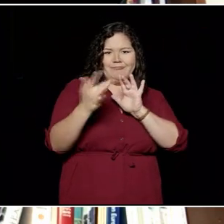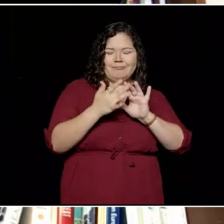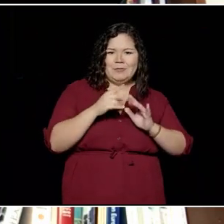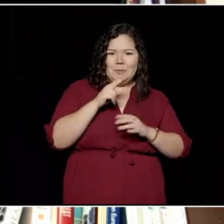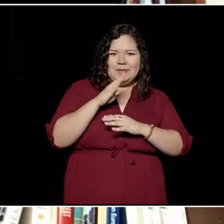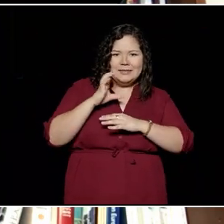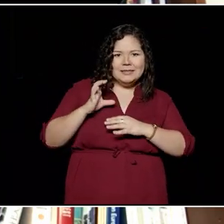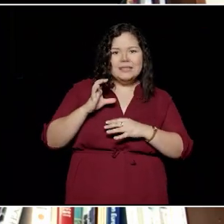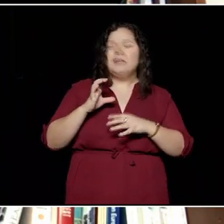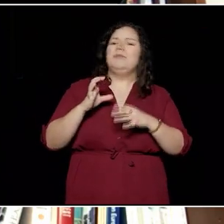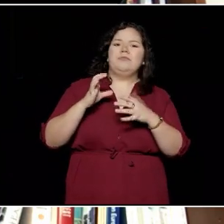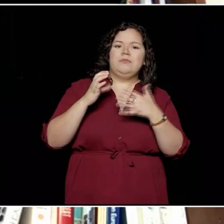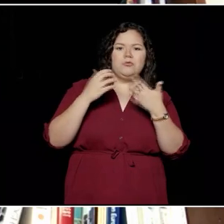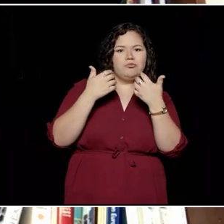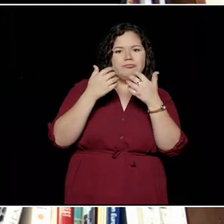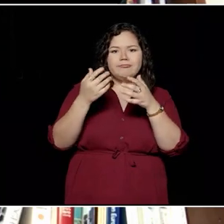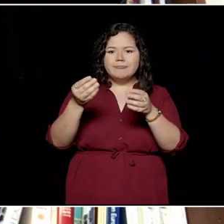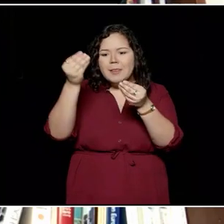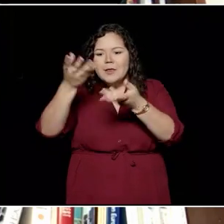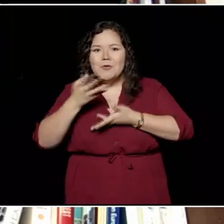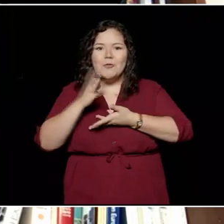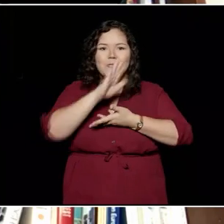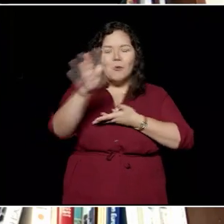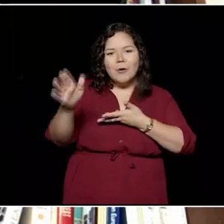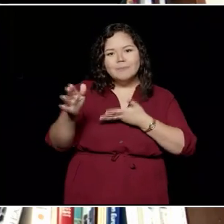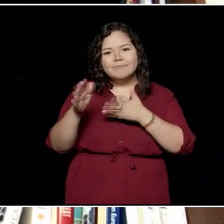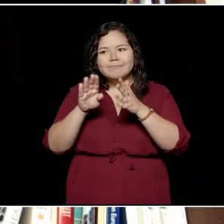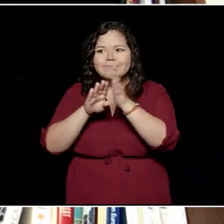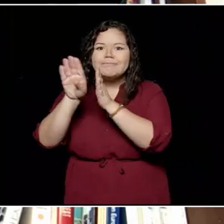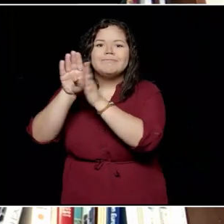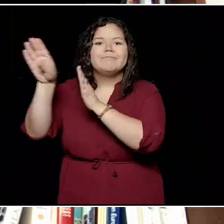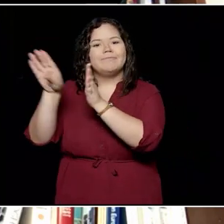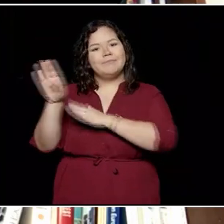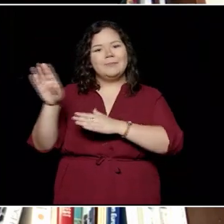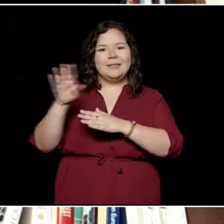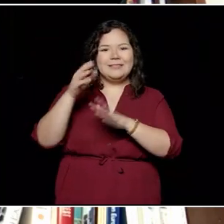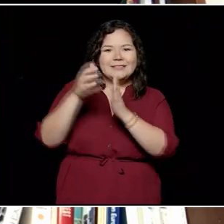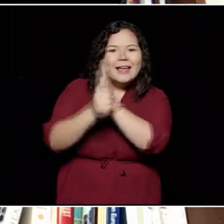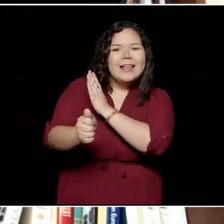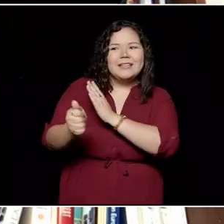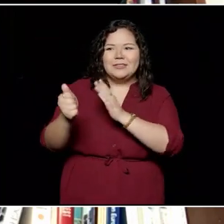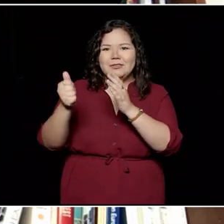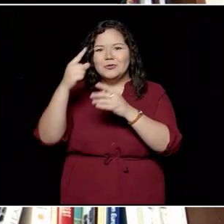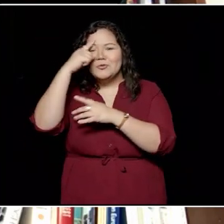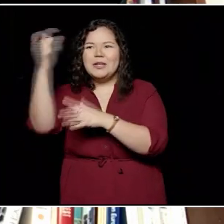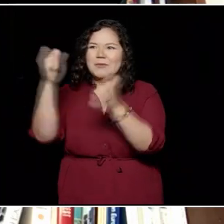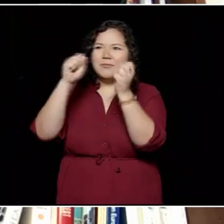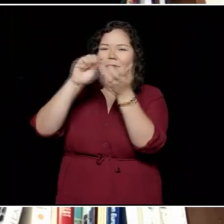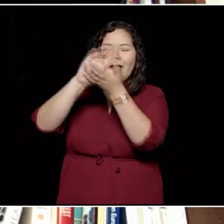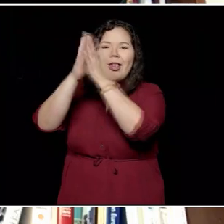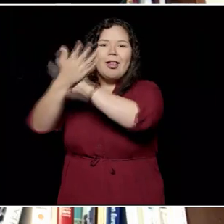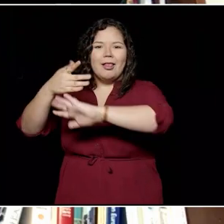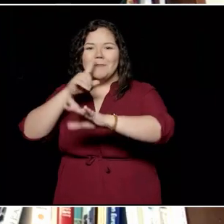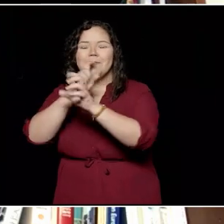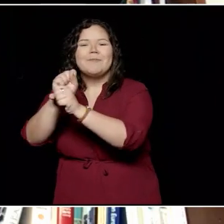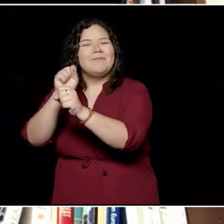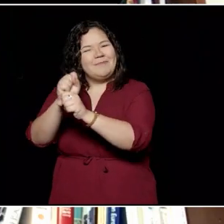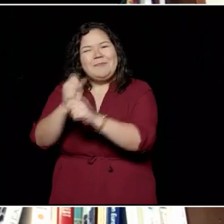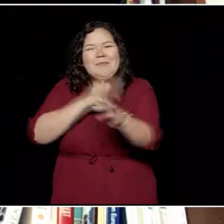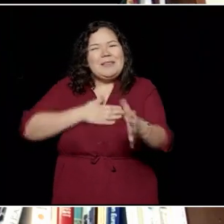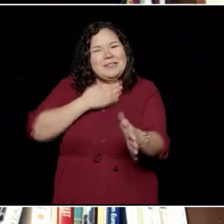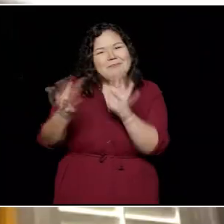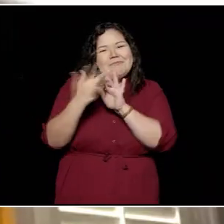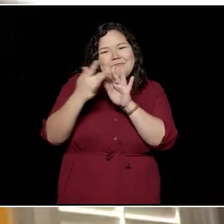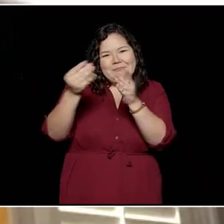with the school as you develop your talents, fulfill your dreams, and pursue your avocations.